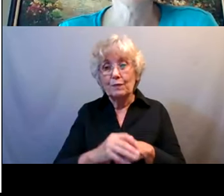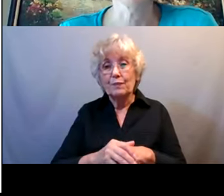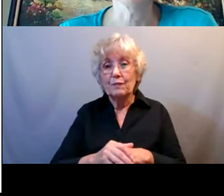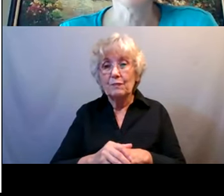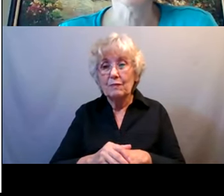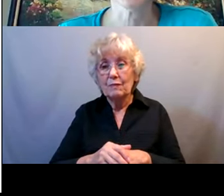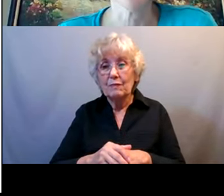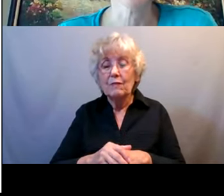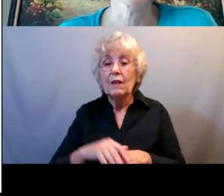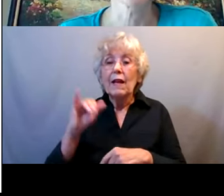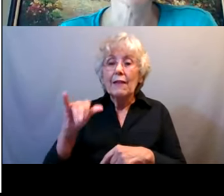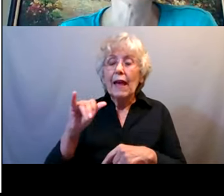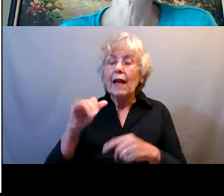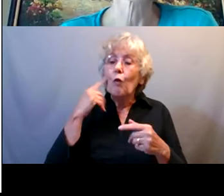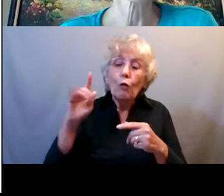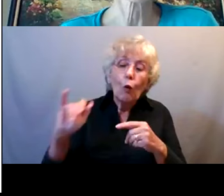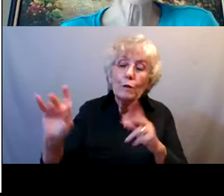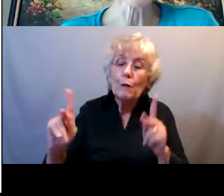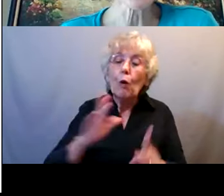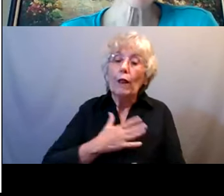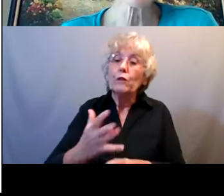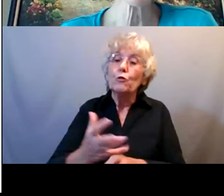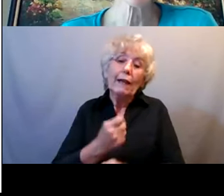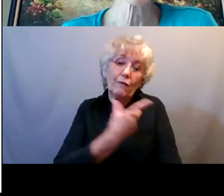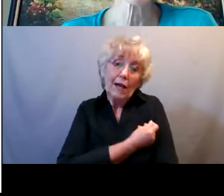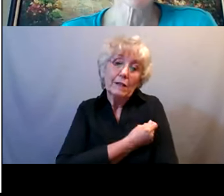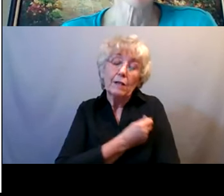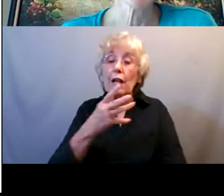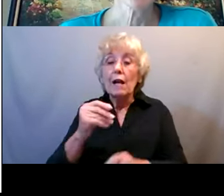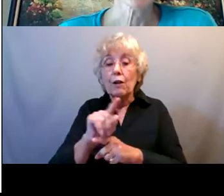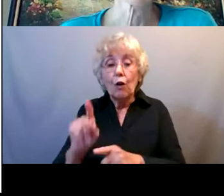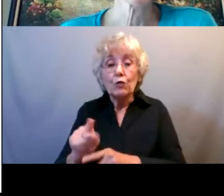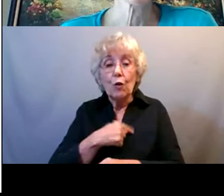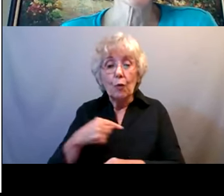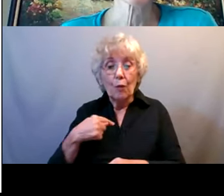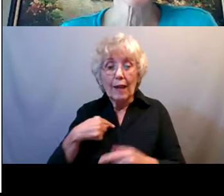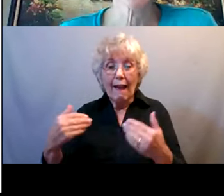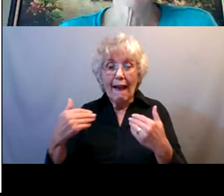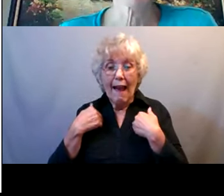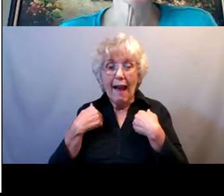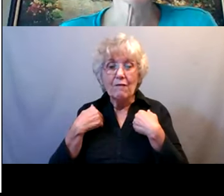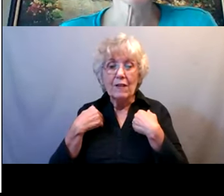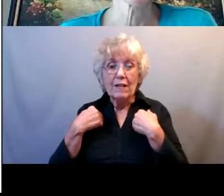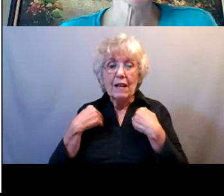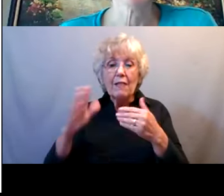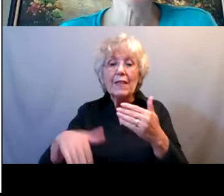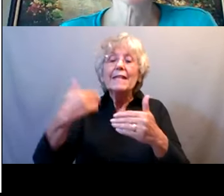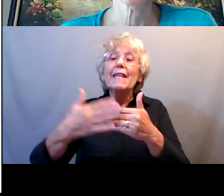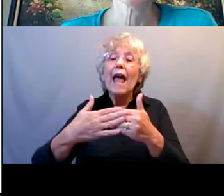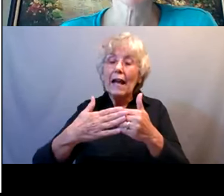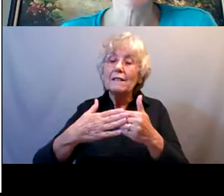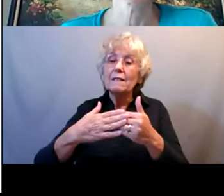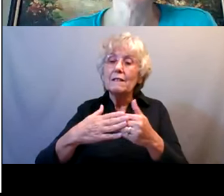the more people will be willing to get vaccinated. And then we also have these next measures that really are